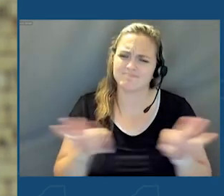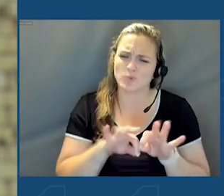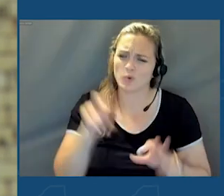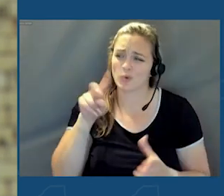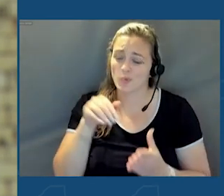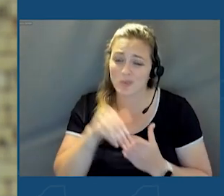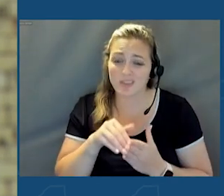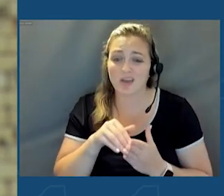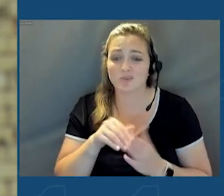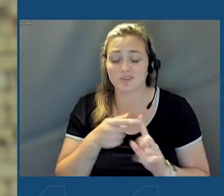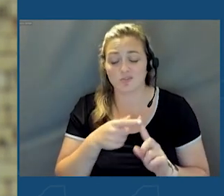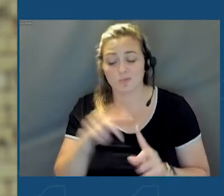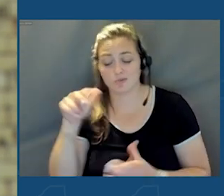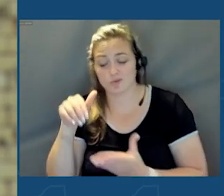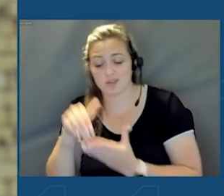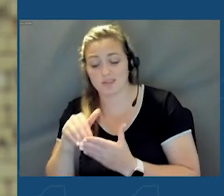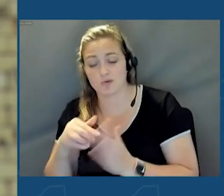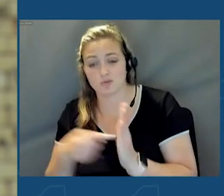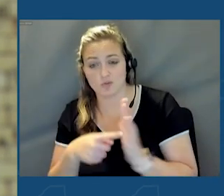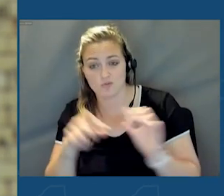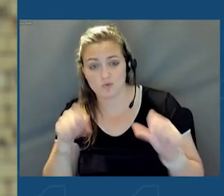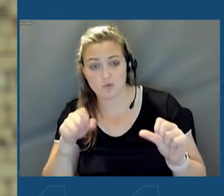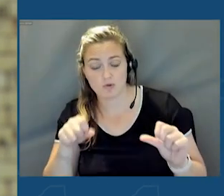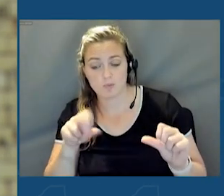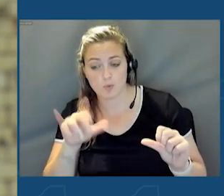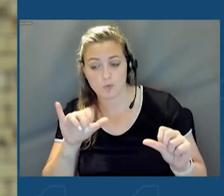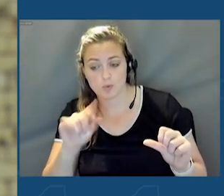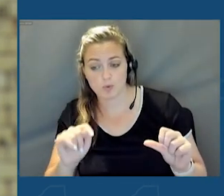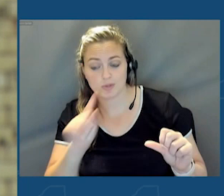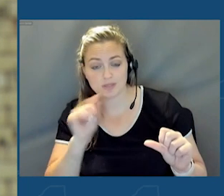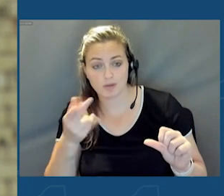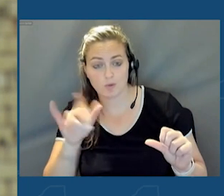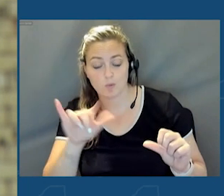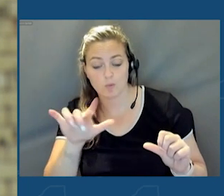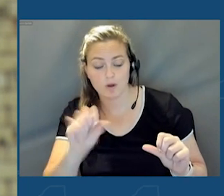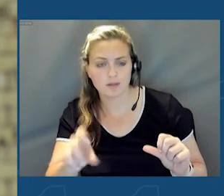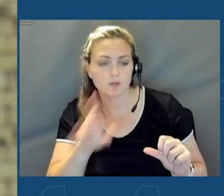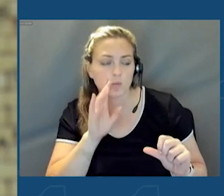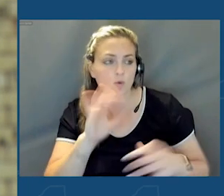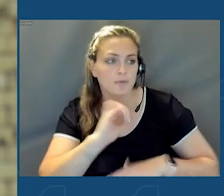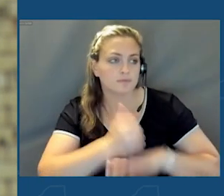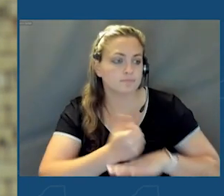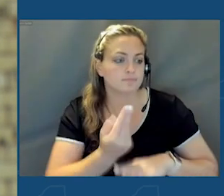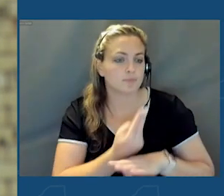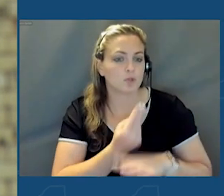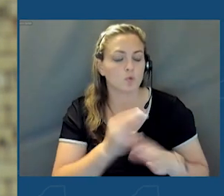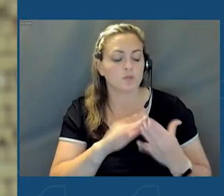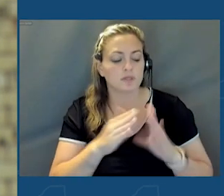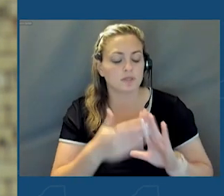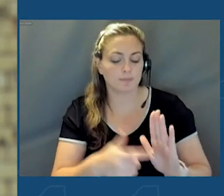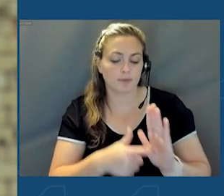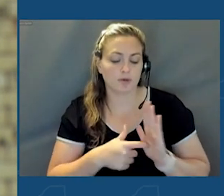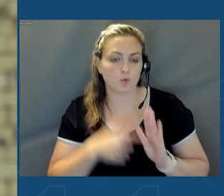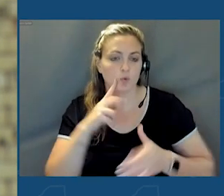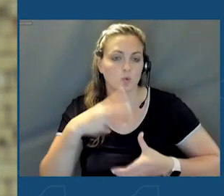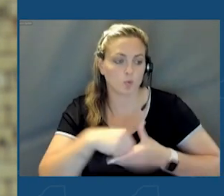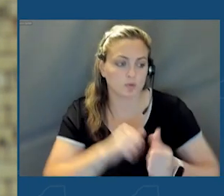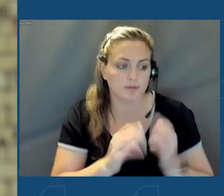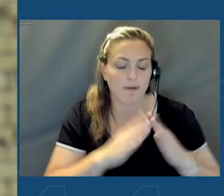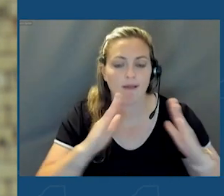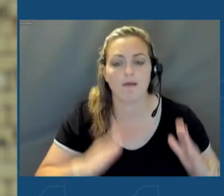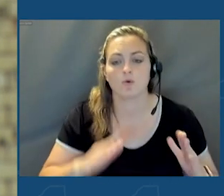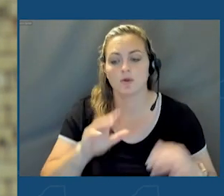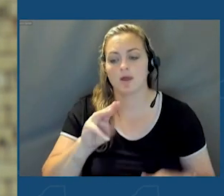out of the 3,000 affordable units in Gowanus will be created using the city's mandatory inclusionary housing, or